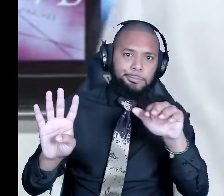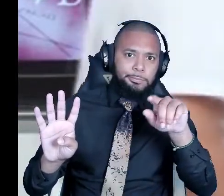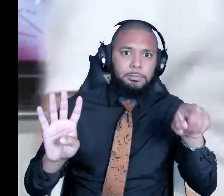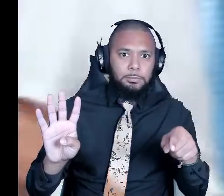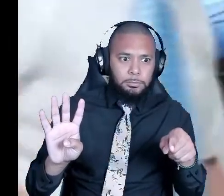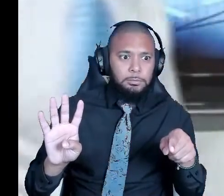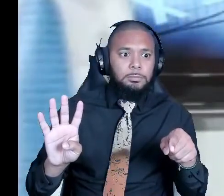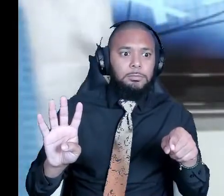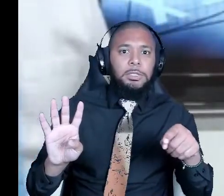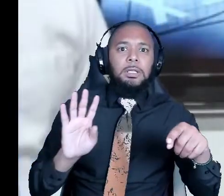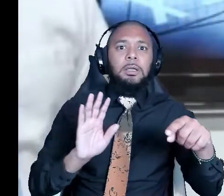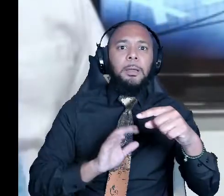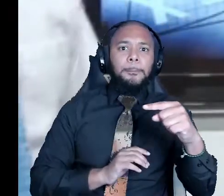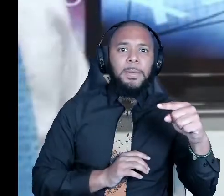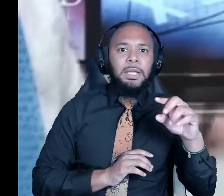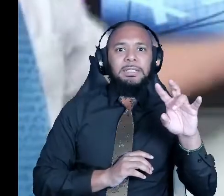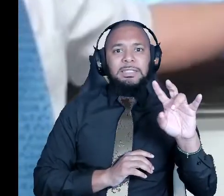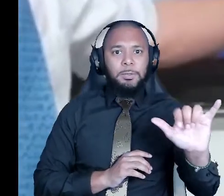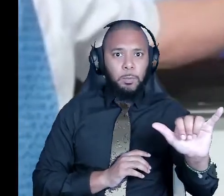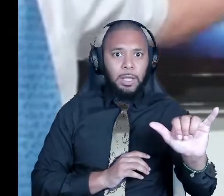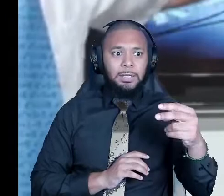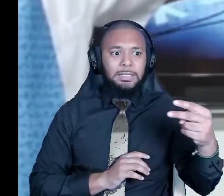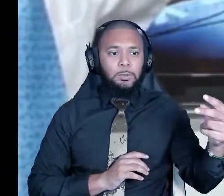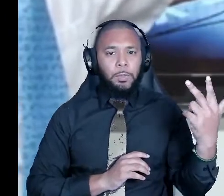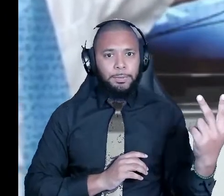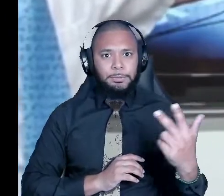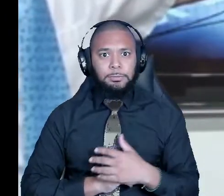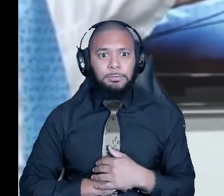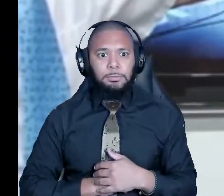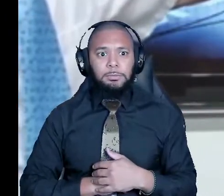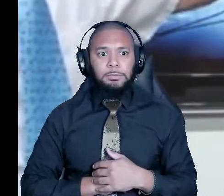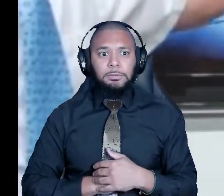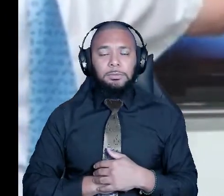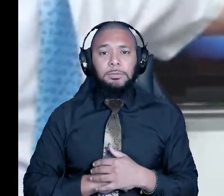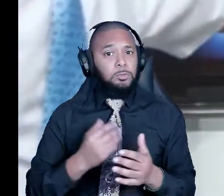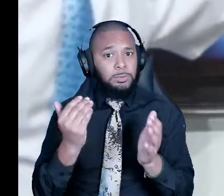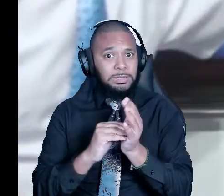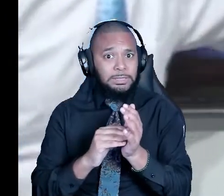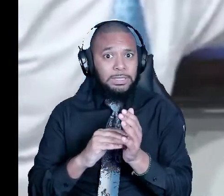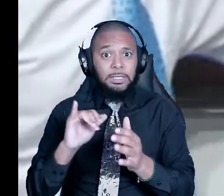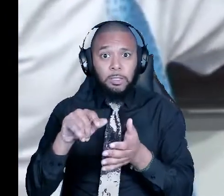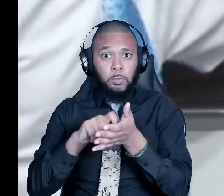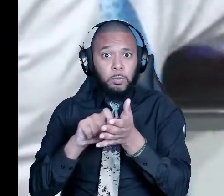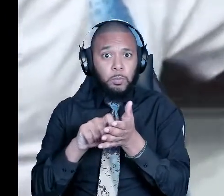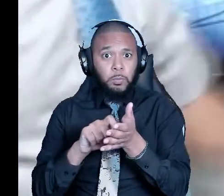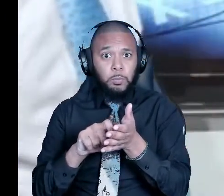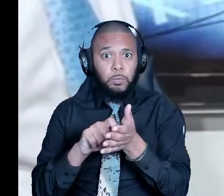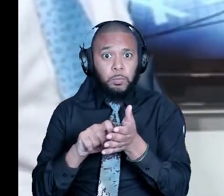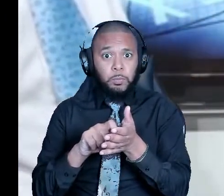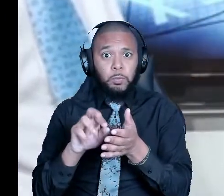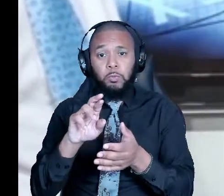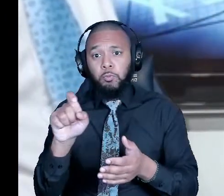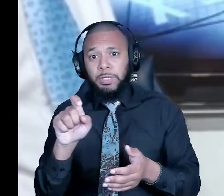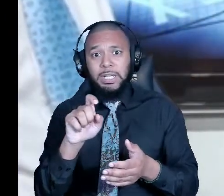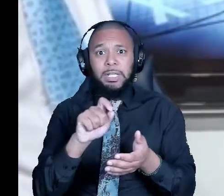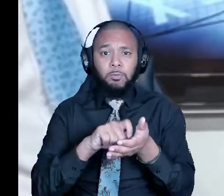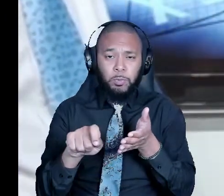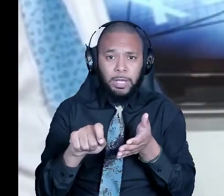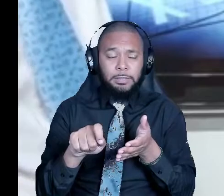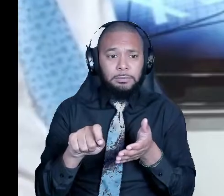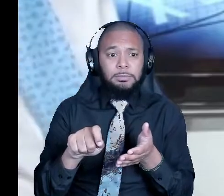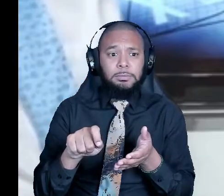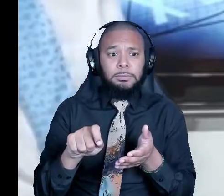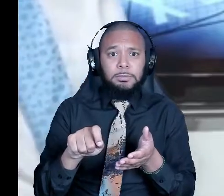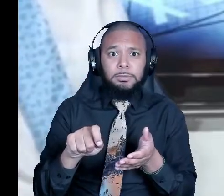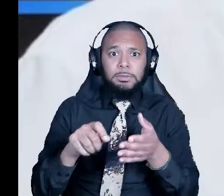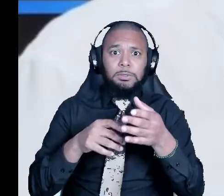equals 3. That's just a rewrite of line 1 with x's substitute put in